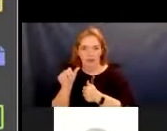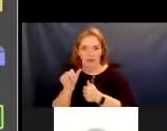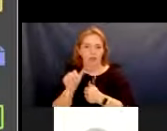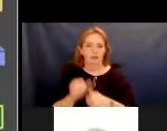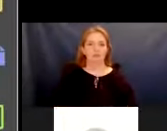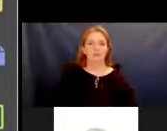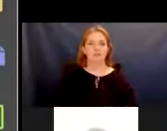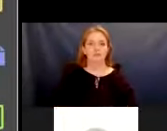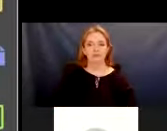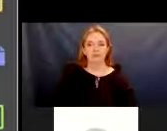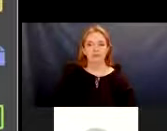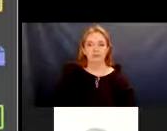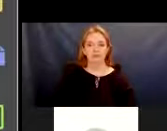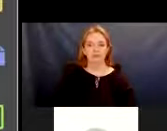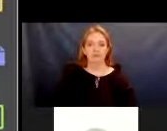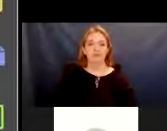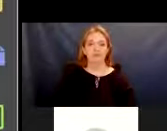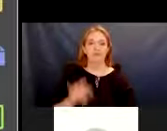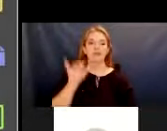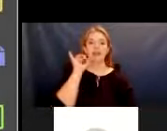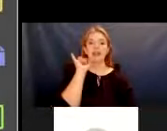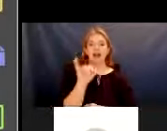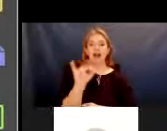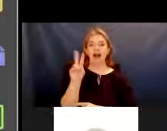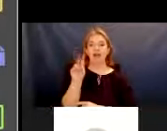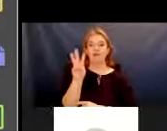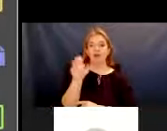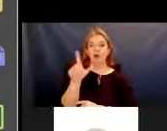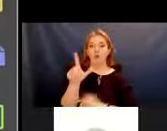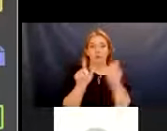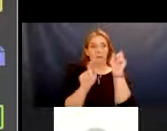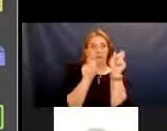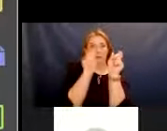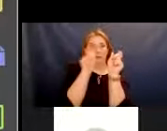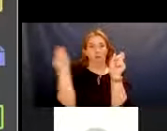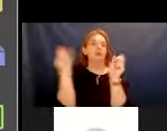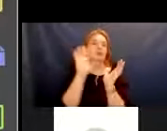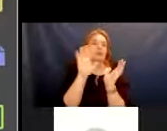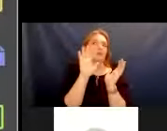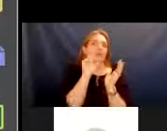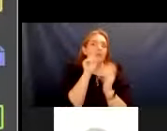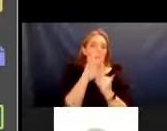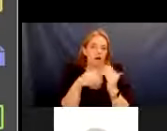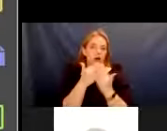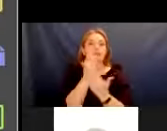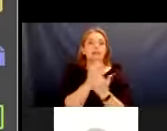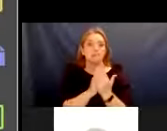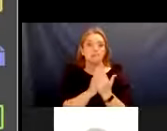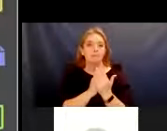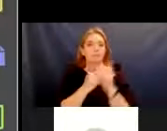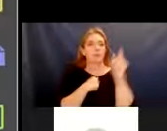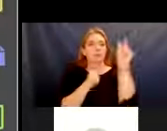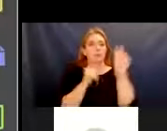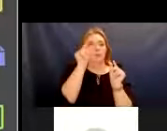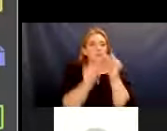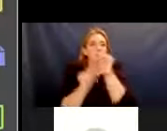I took the vowels of this sentence or some of the sounds. This was the first